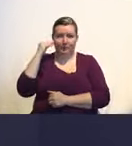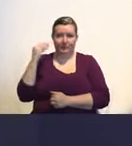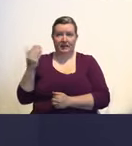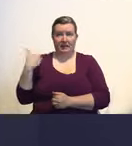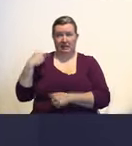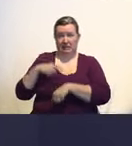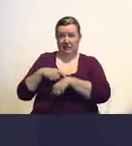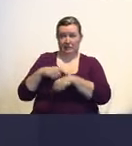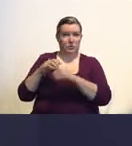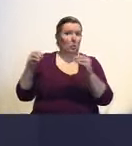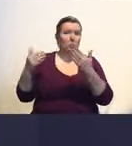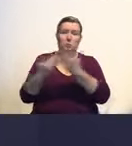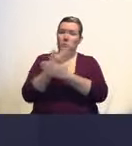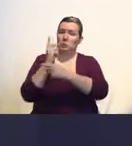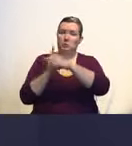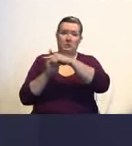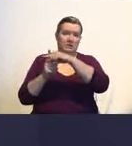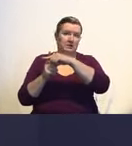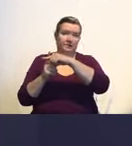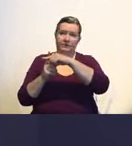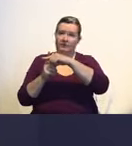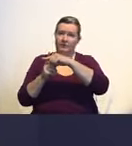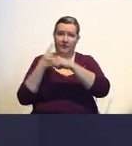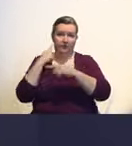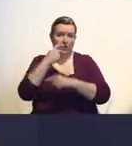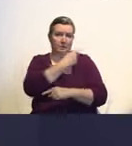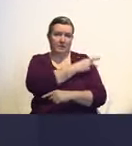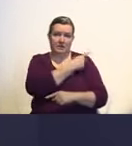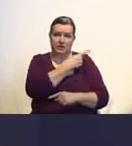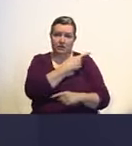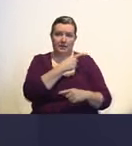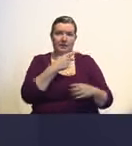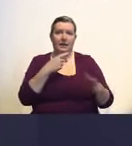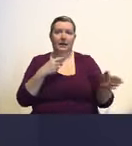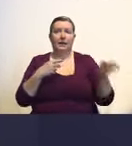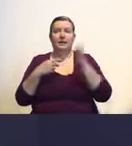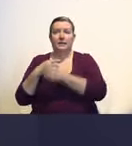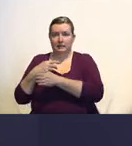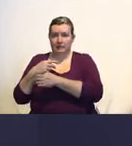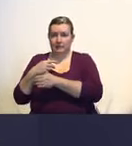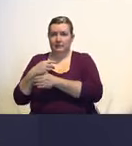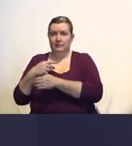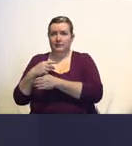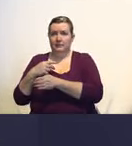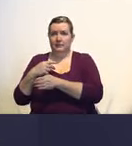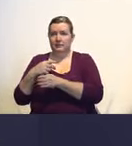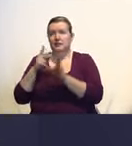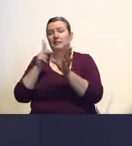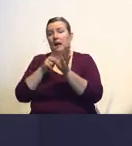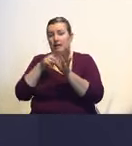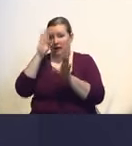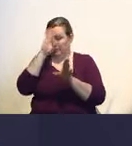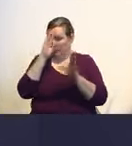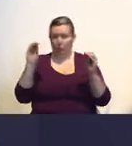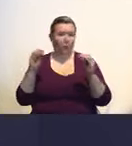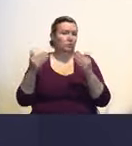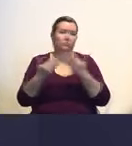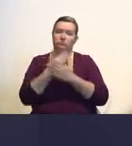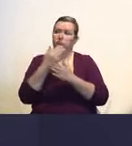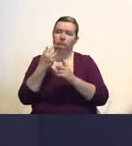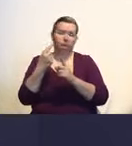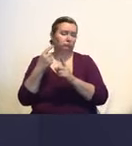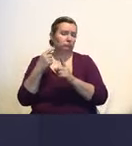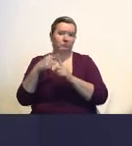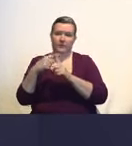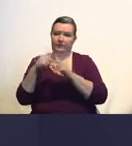new cases among the residents and no new cases among the patients at our psychiatric hospitals. The daily